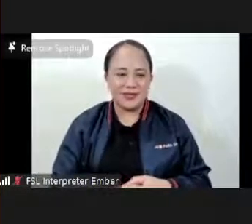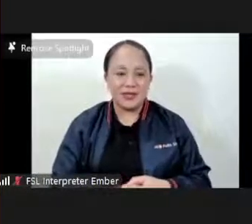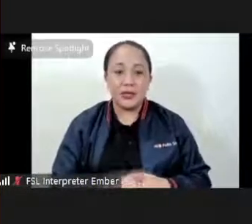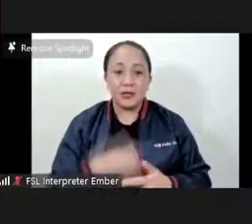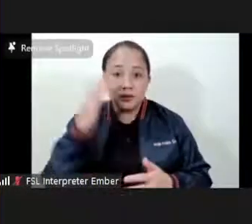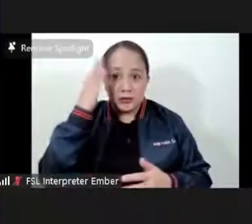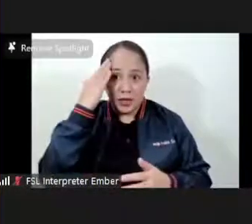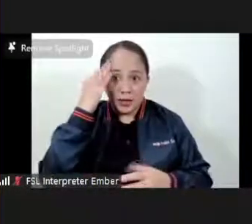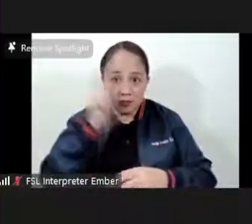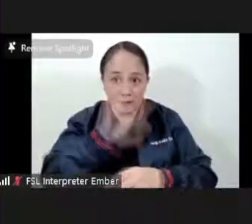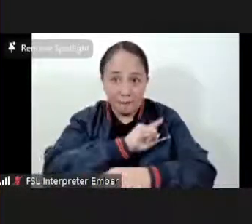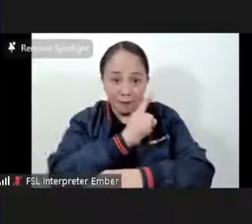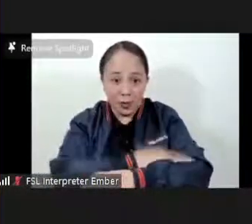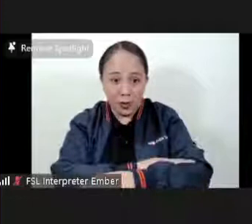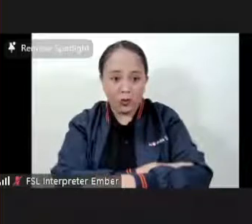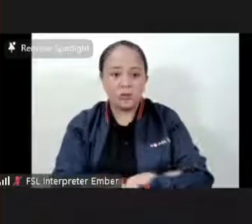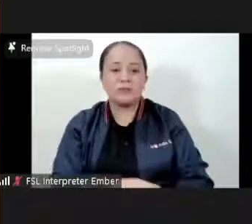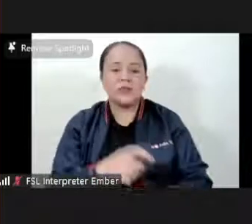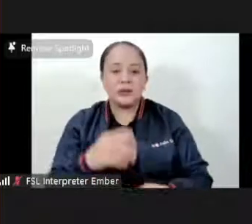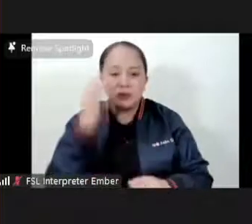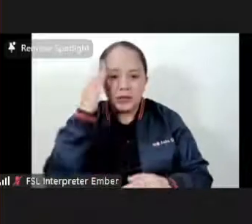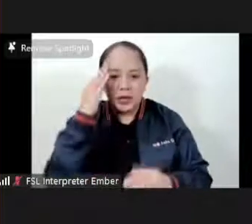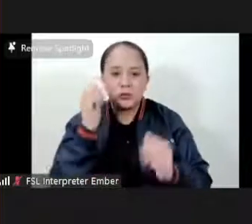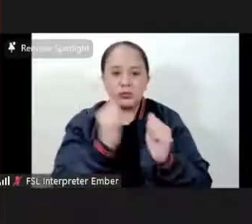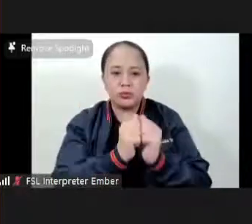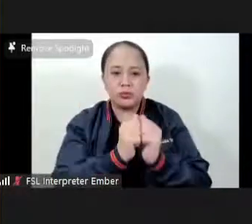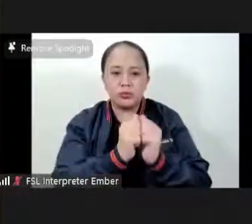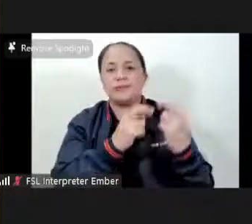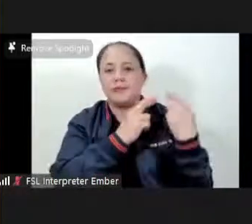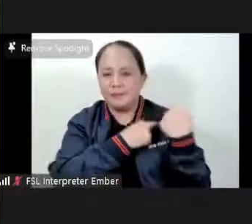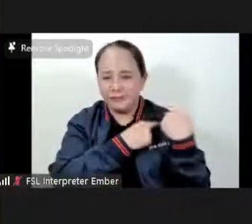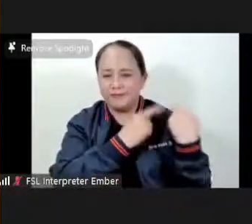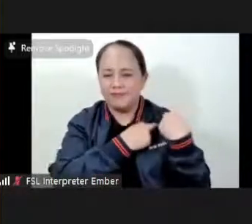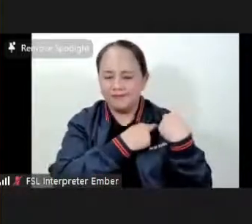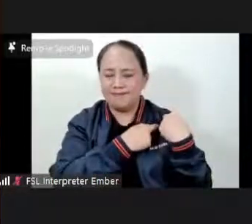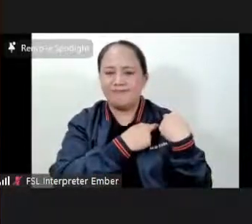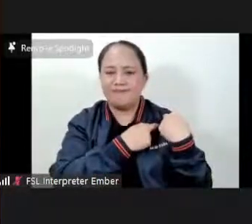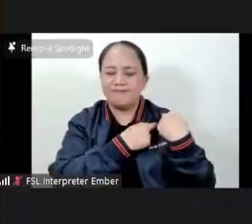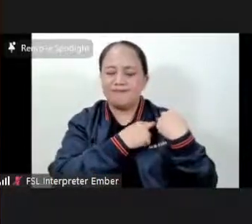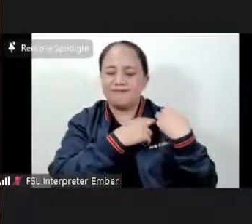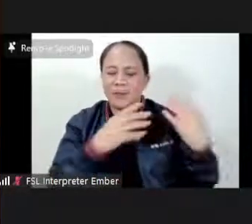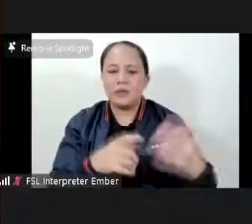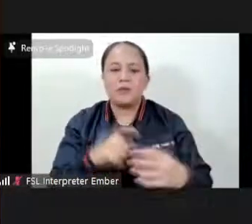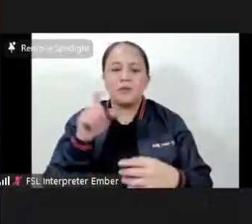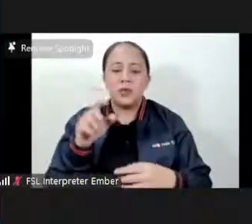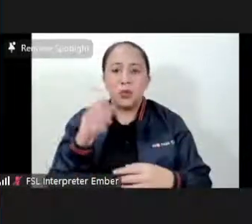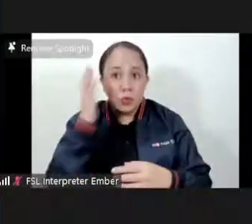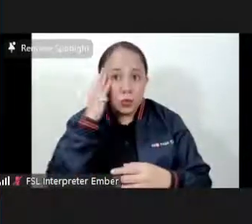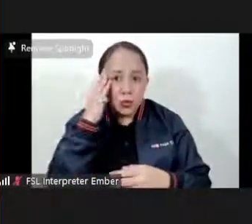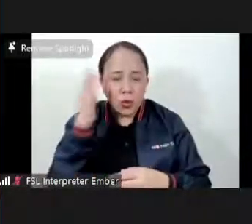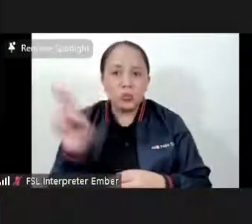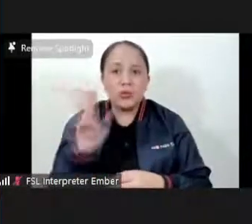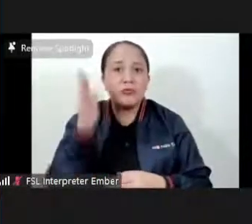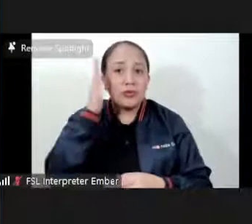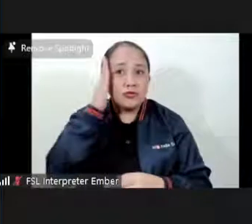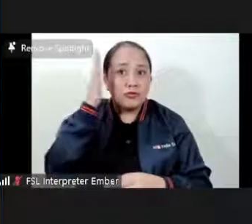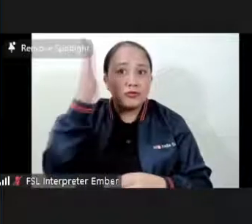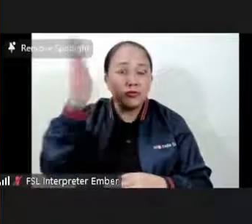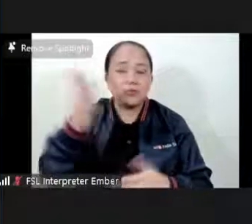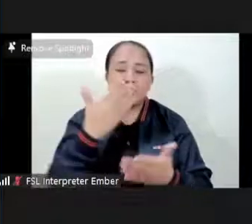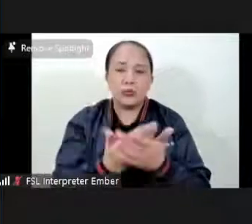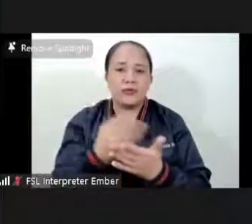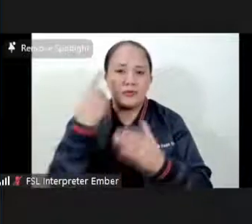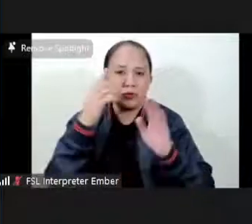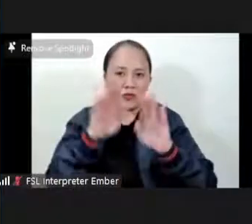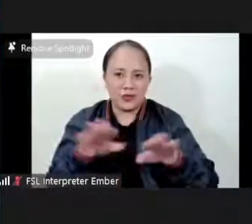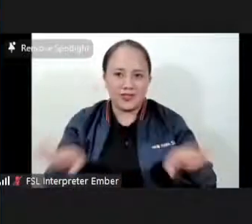If knowledge is power, then knowledge comes with great responsibility. Let us use what we know for a better future for our